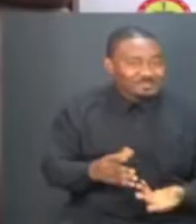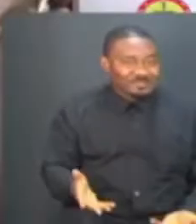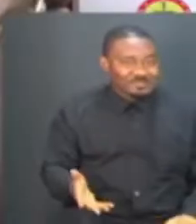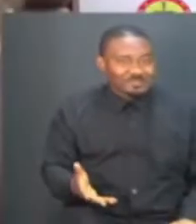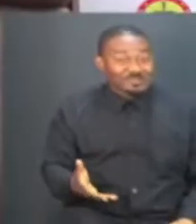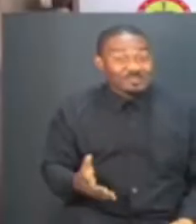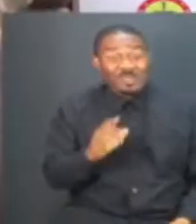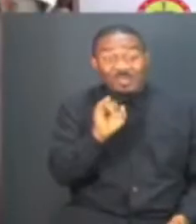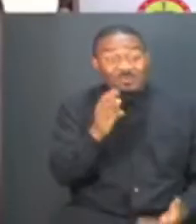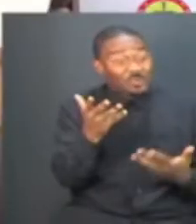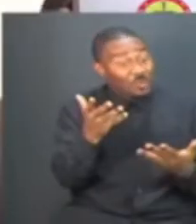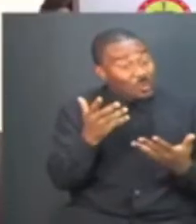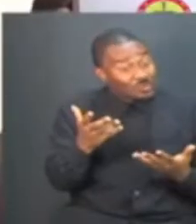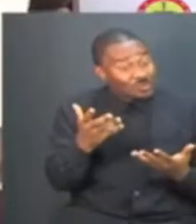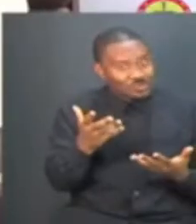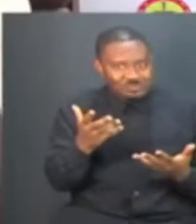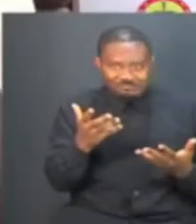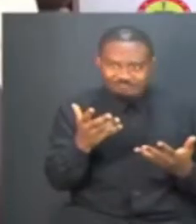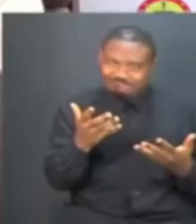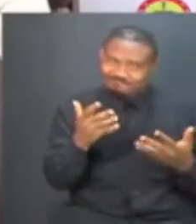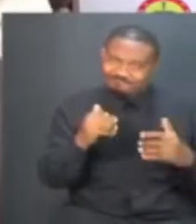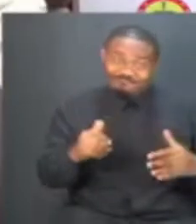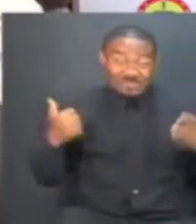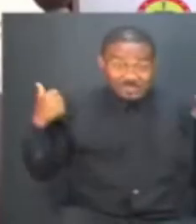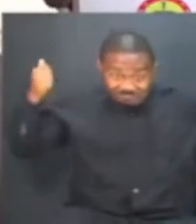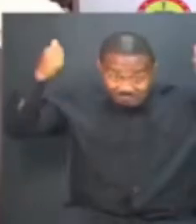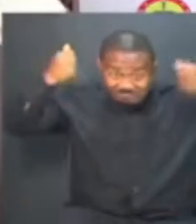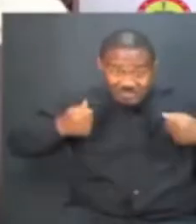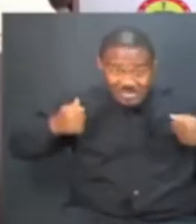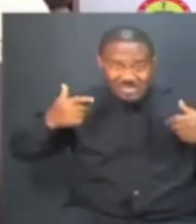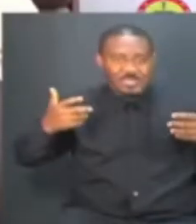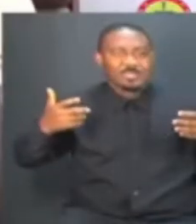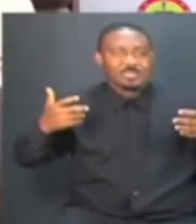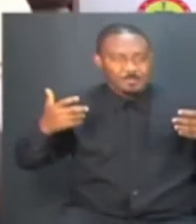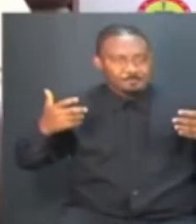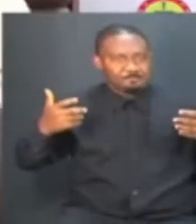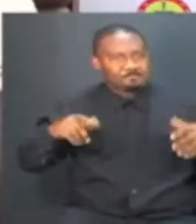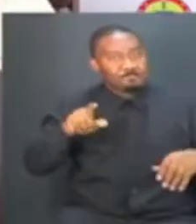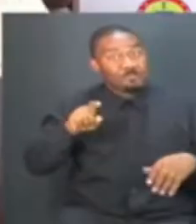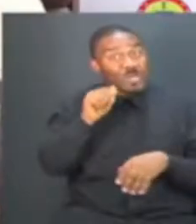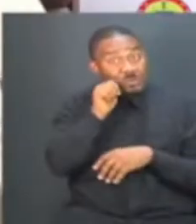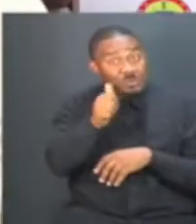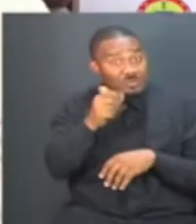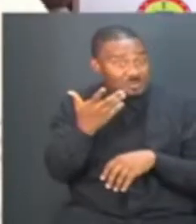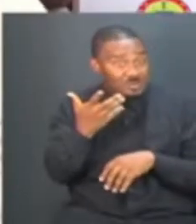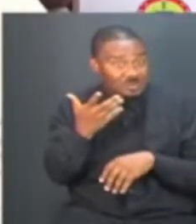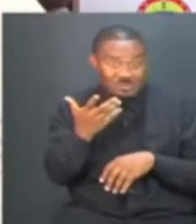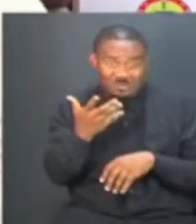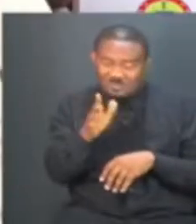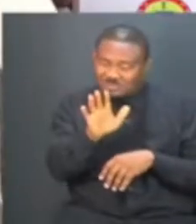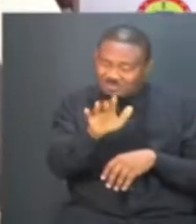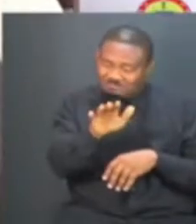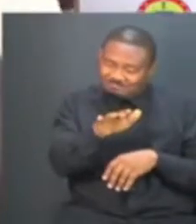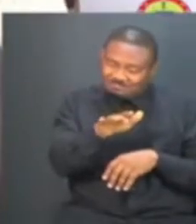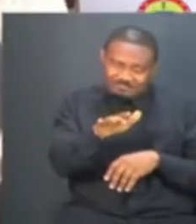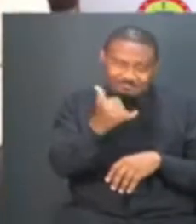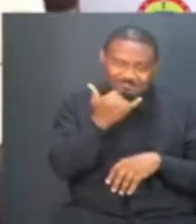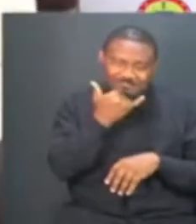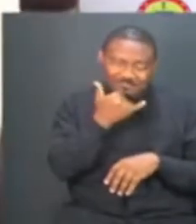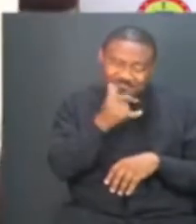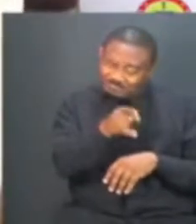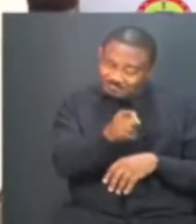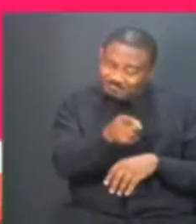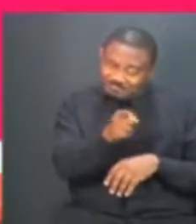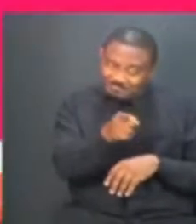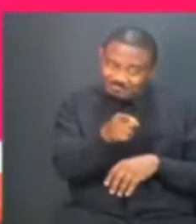want to dress properly. So Honorable Habib, tomorrow, if I rule you out of order. Ask your friend. Please,